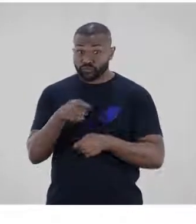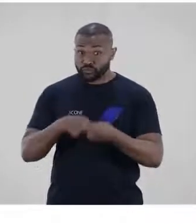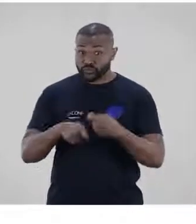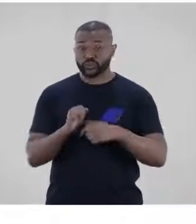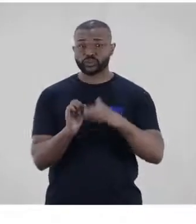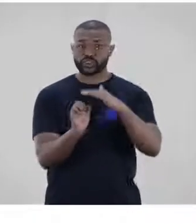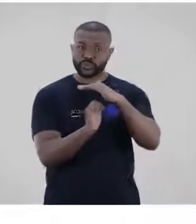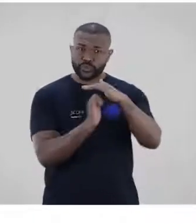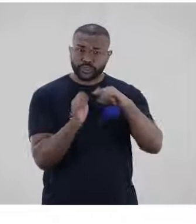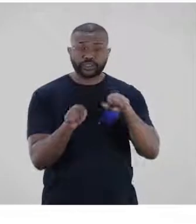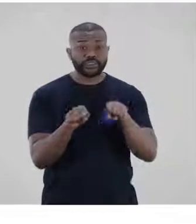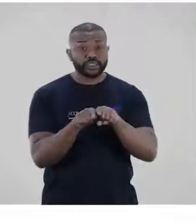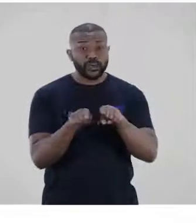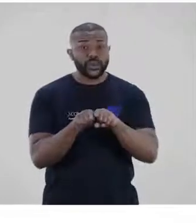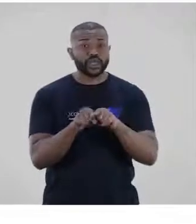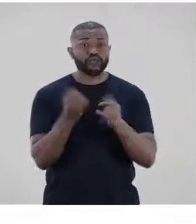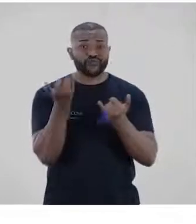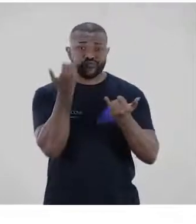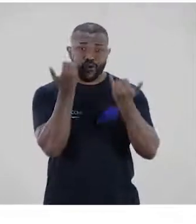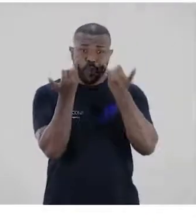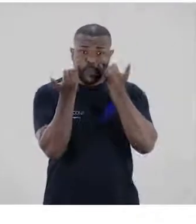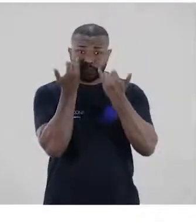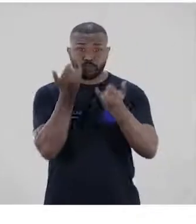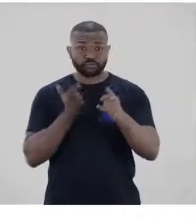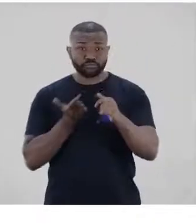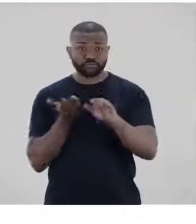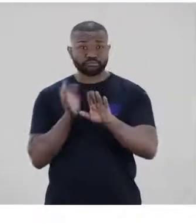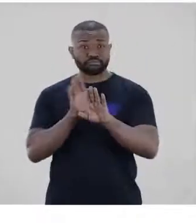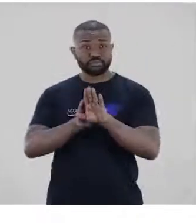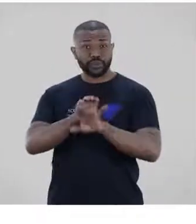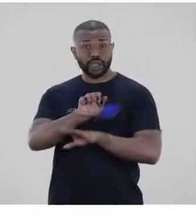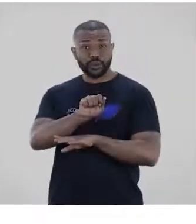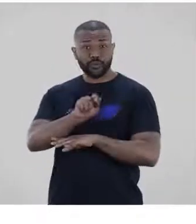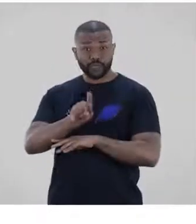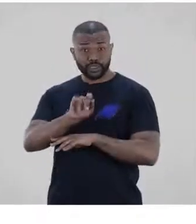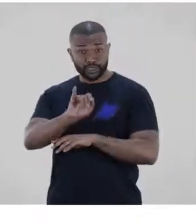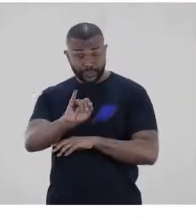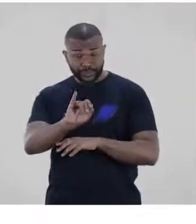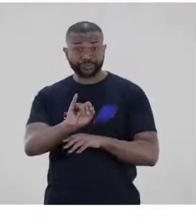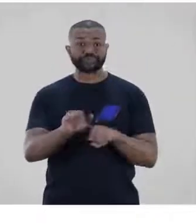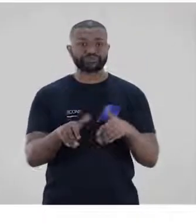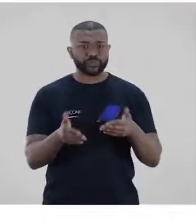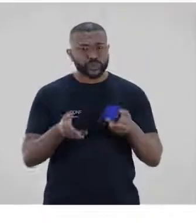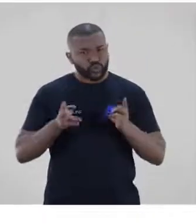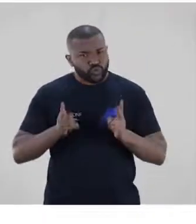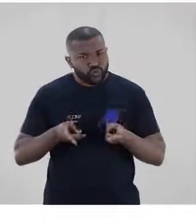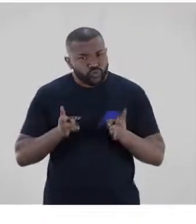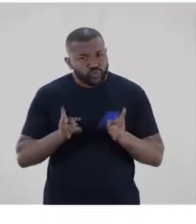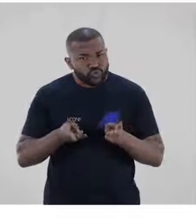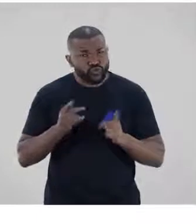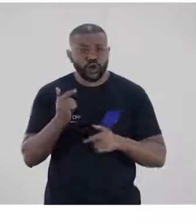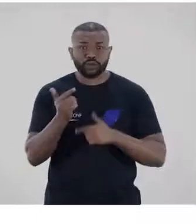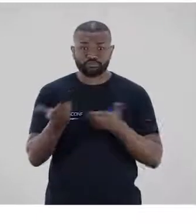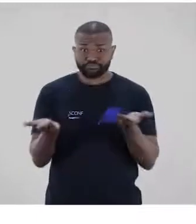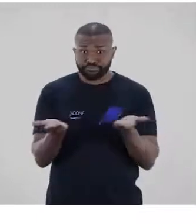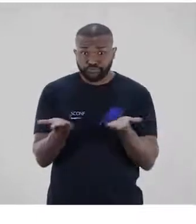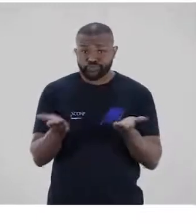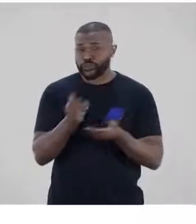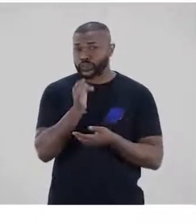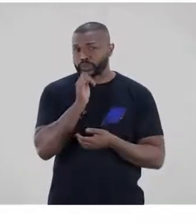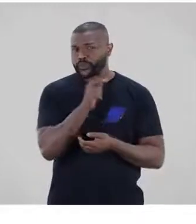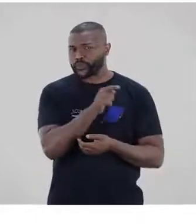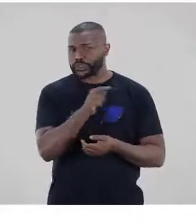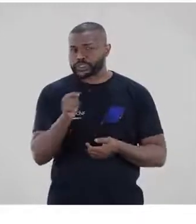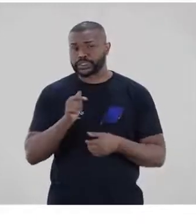the business effectively. There are the databases that sit behind some sort of API, and they keep the current state, right? So if